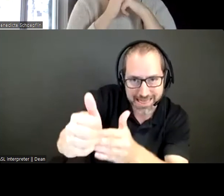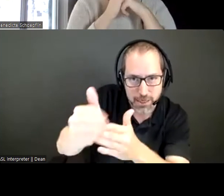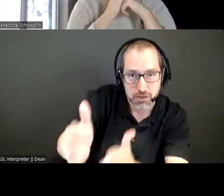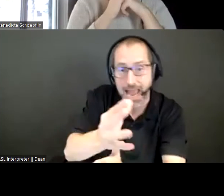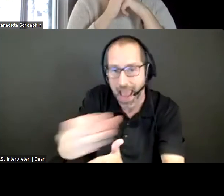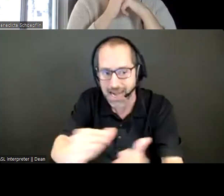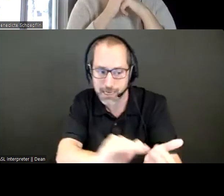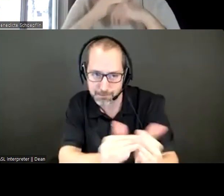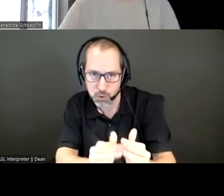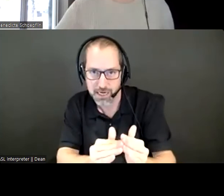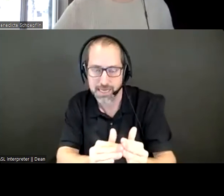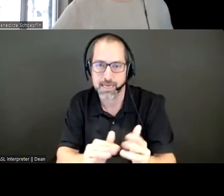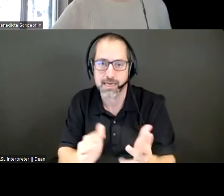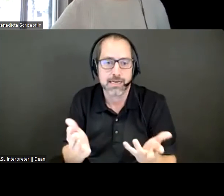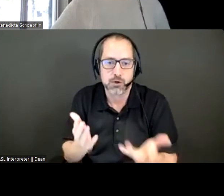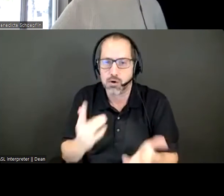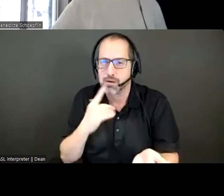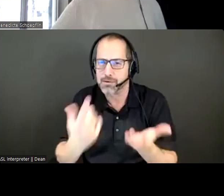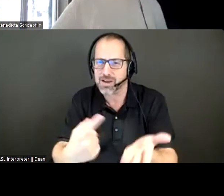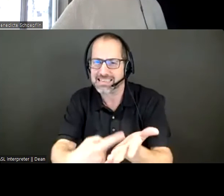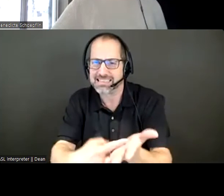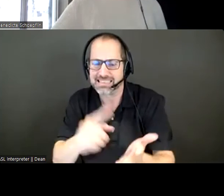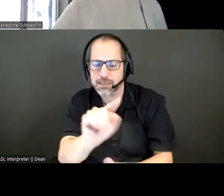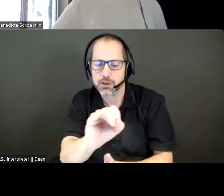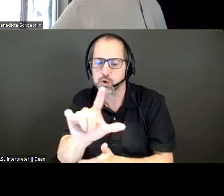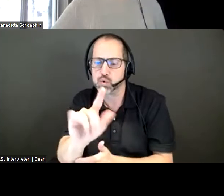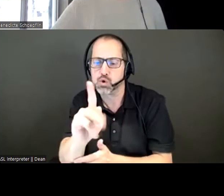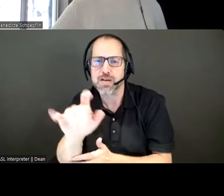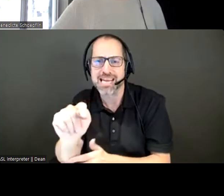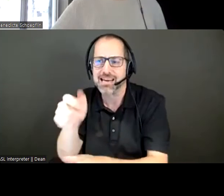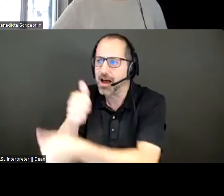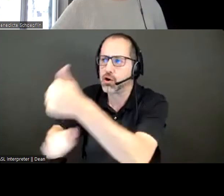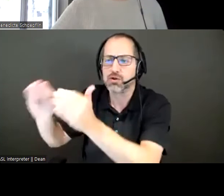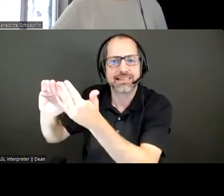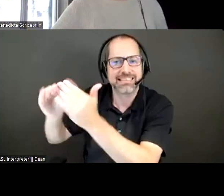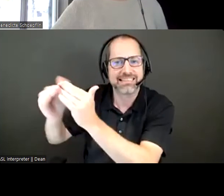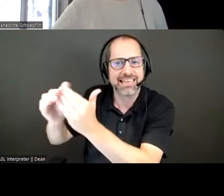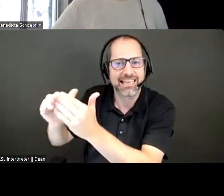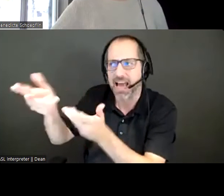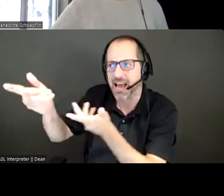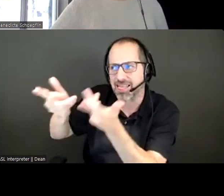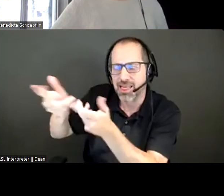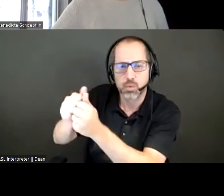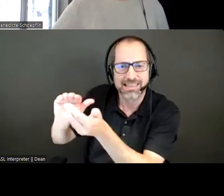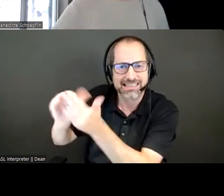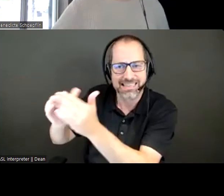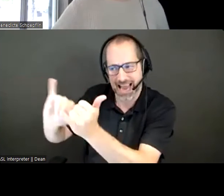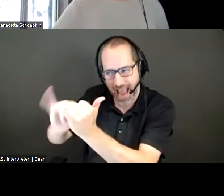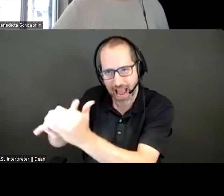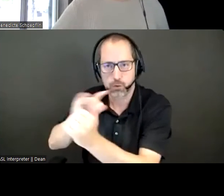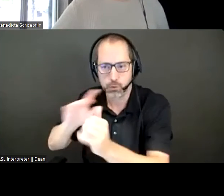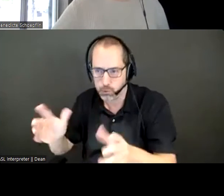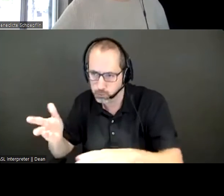about the toolkit, the things that you've been doing with the city to sort of move that forward in the